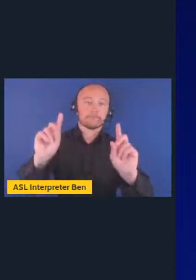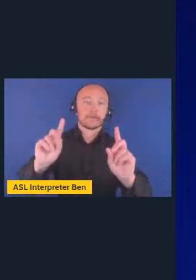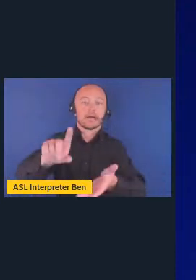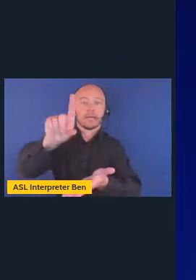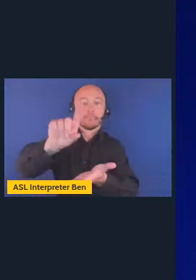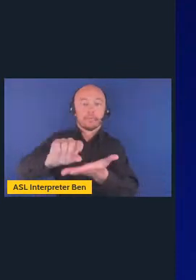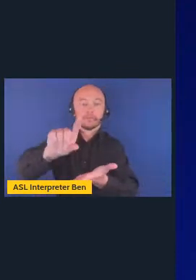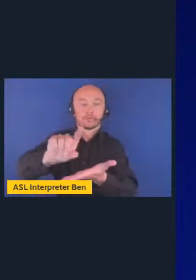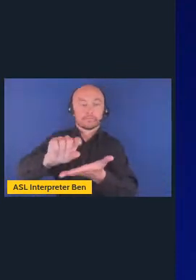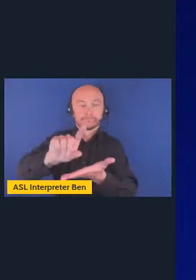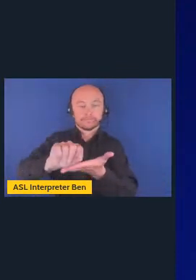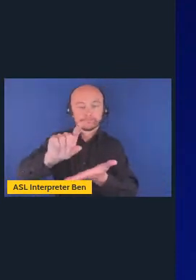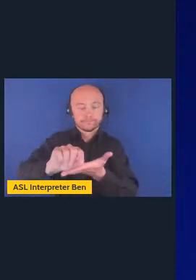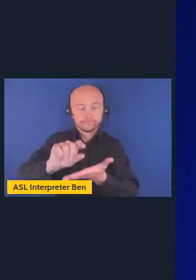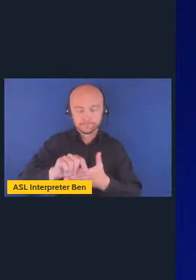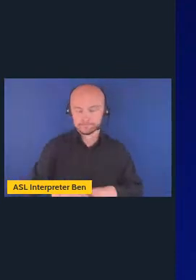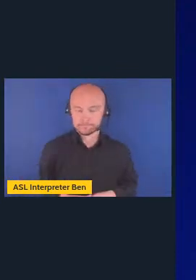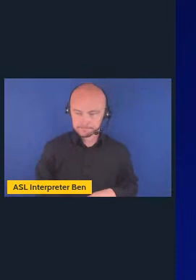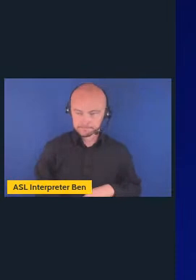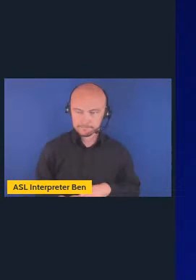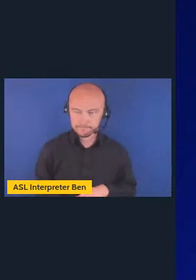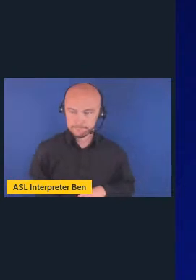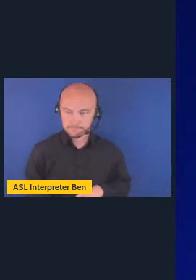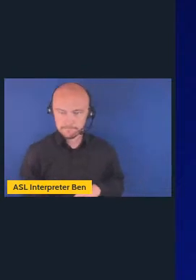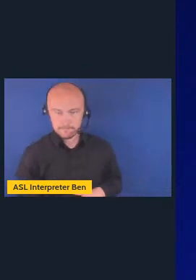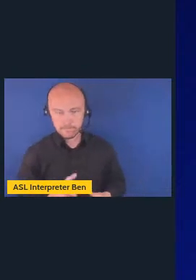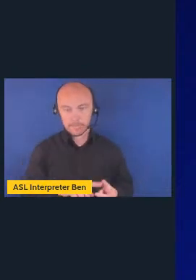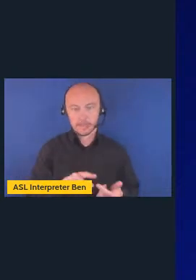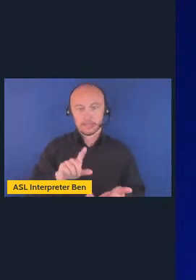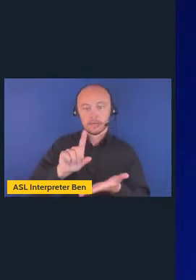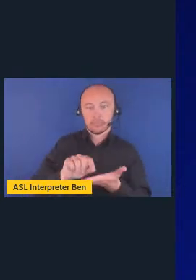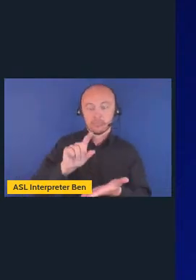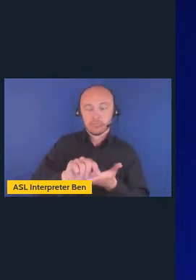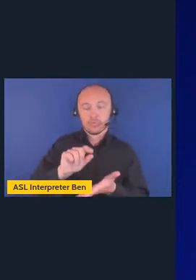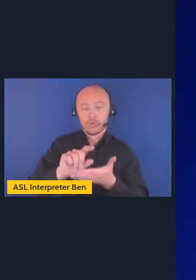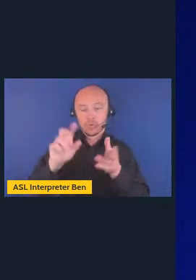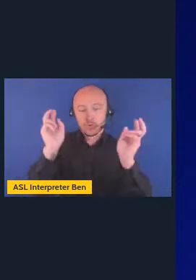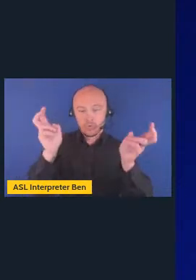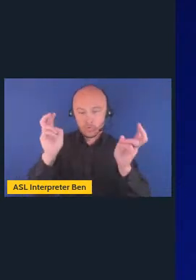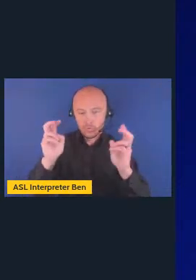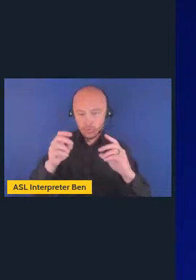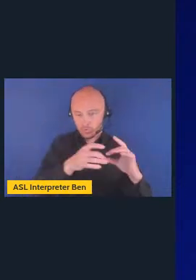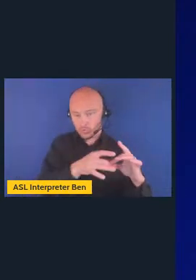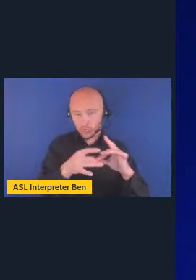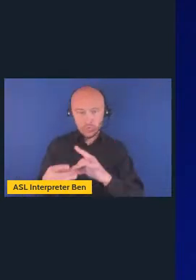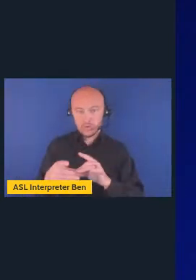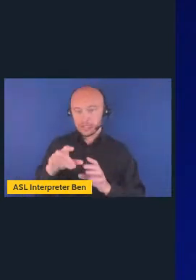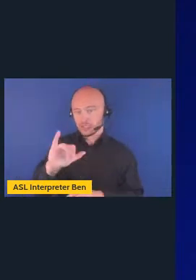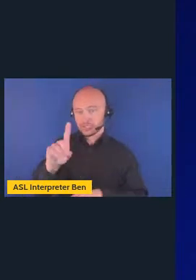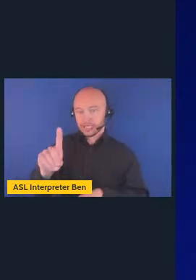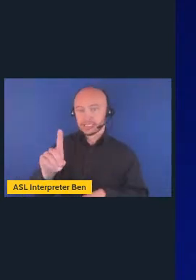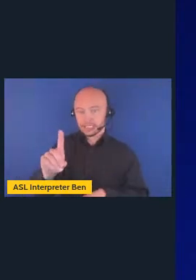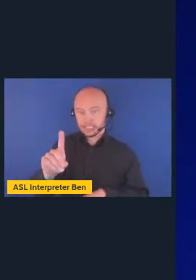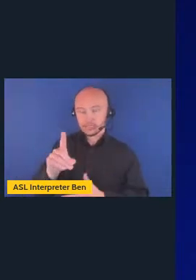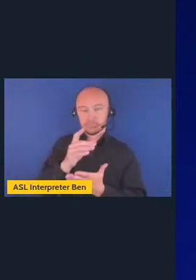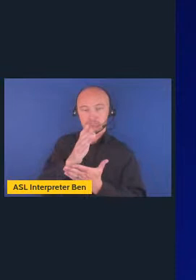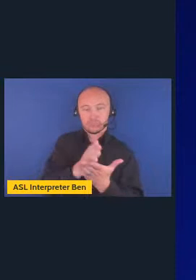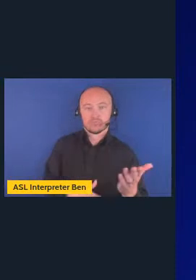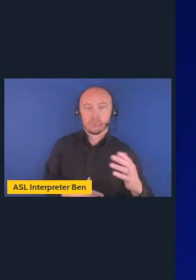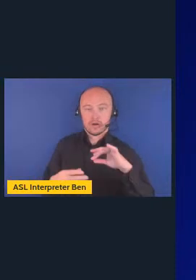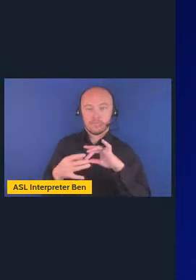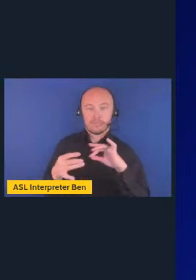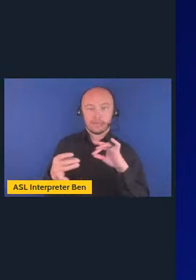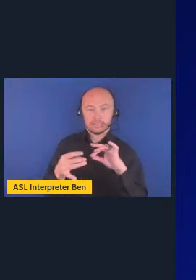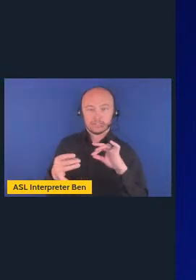publishing is defined. In this case, you're publishing a quote completed event, including the correlation ID as part of your message